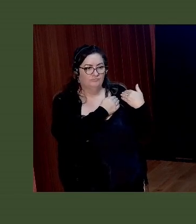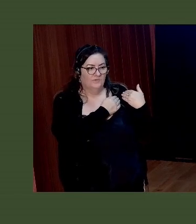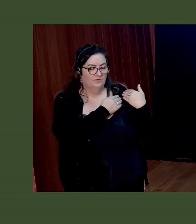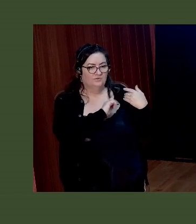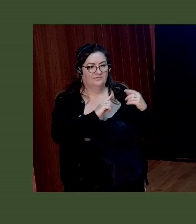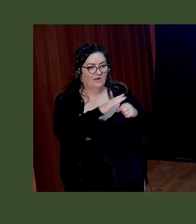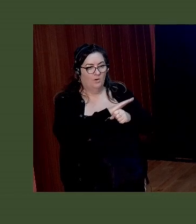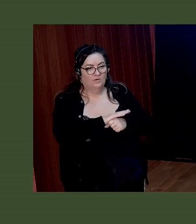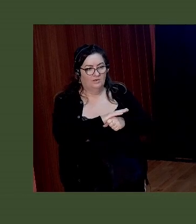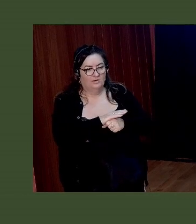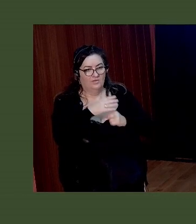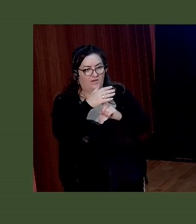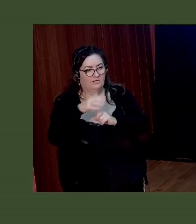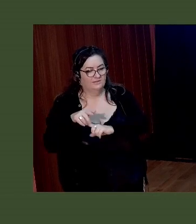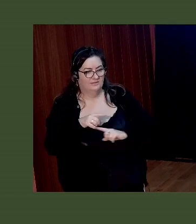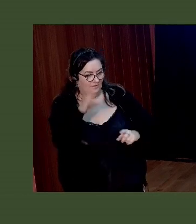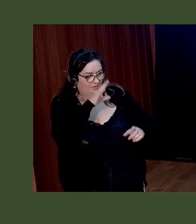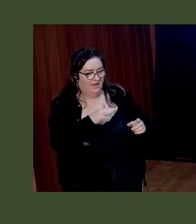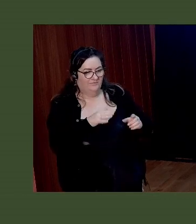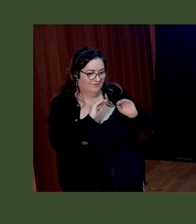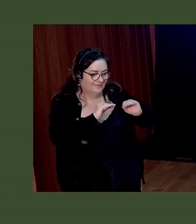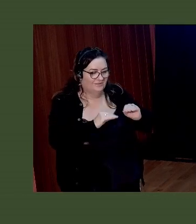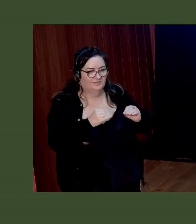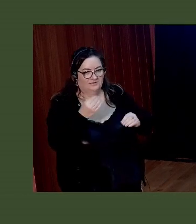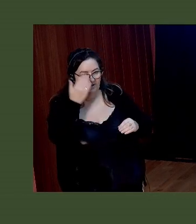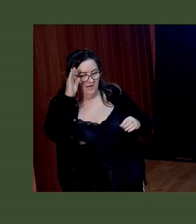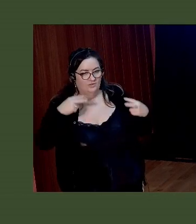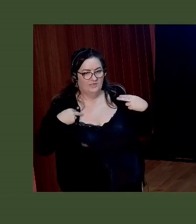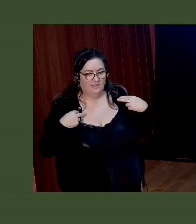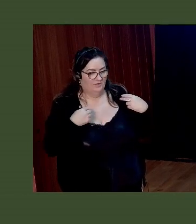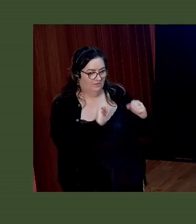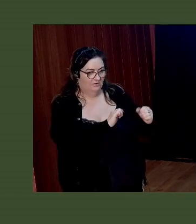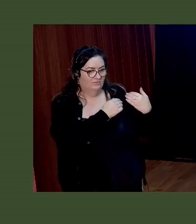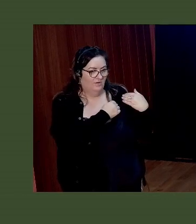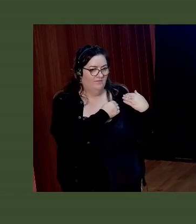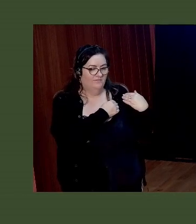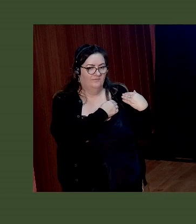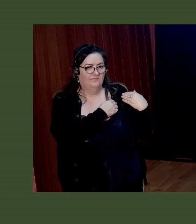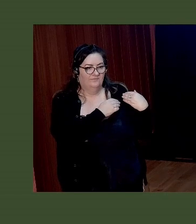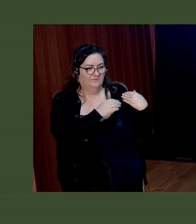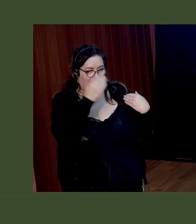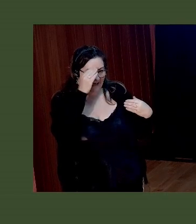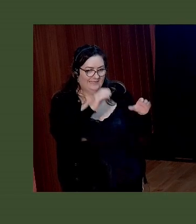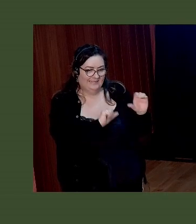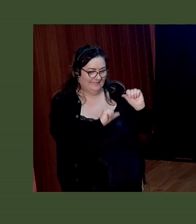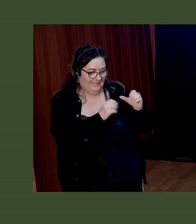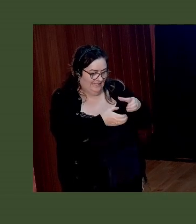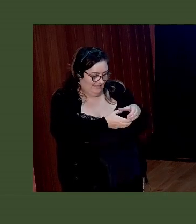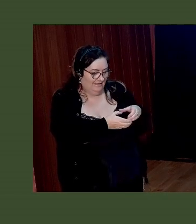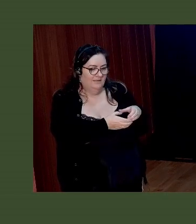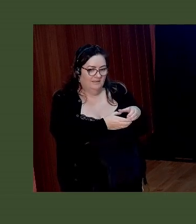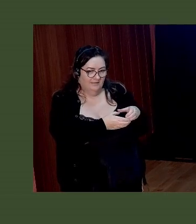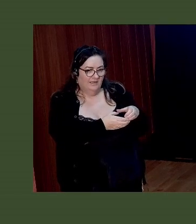local authorities and with the help of schools in promotion of the Irish language, but especially to its teaching and the role of the Gaelic League and League. And in relation to teaching classes